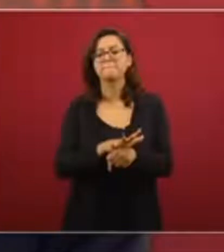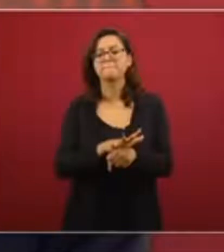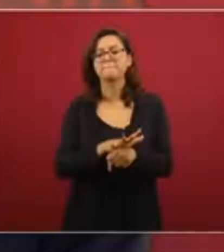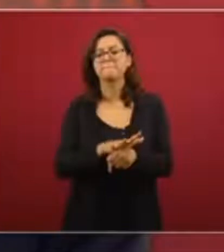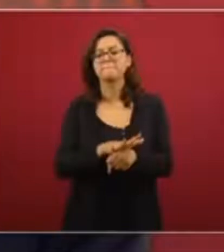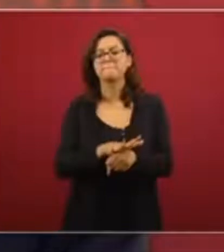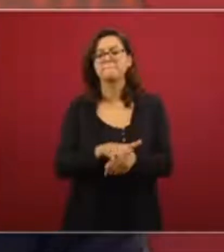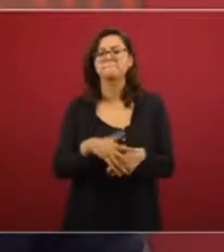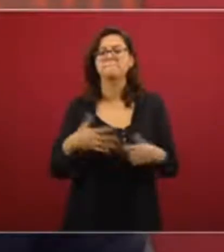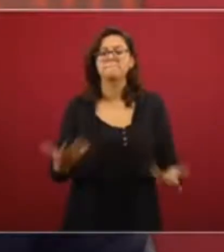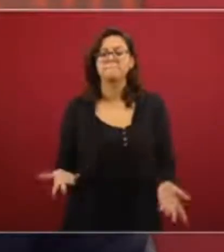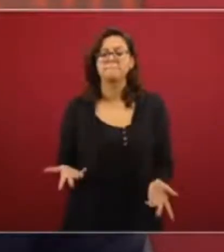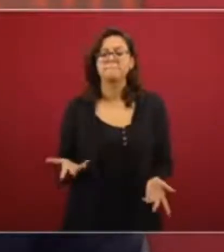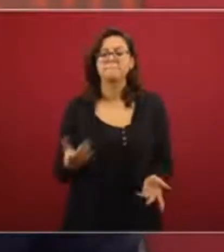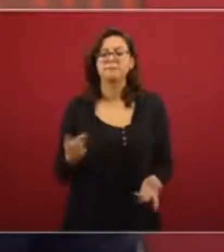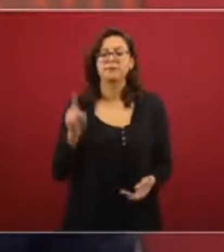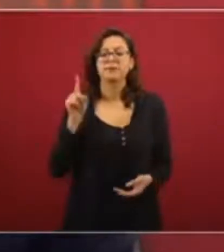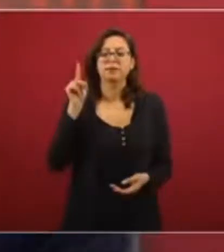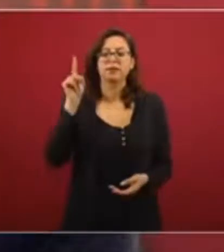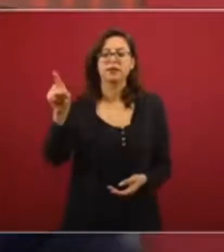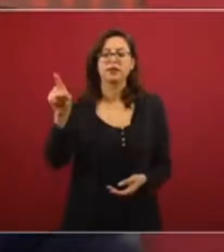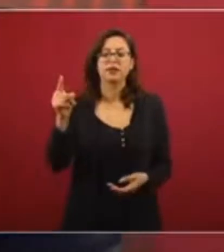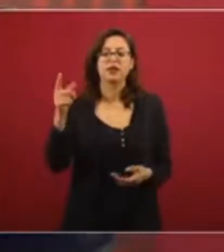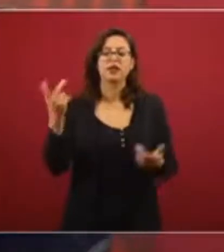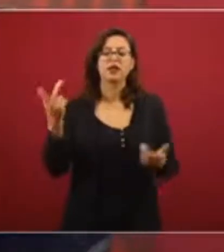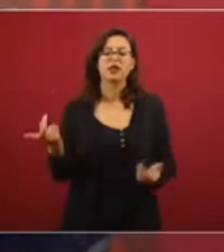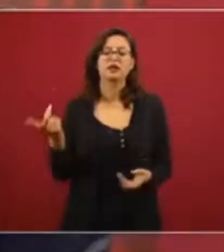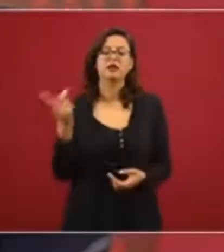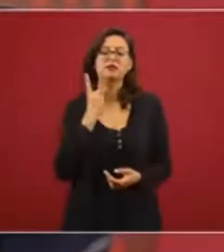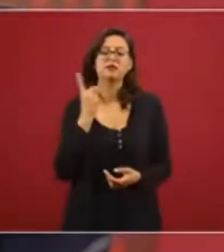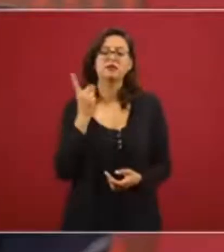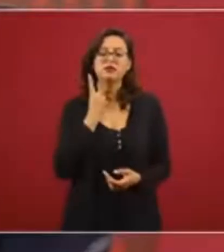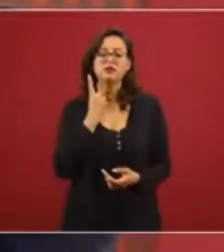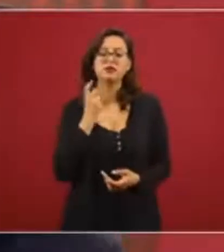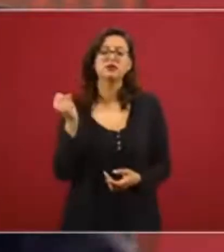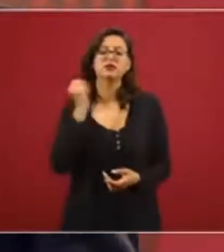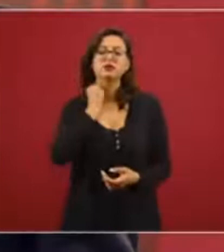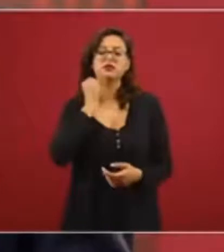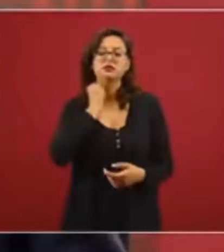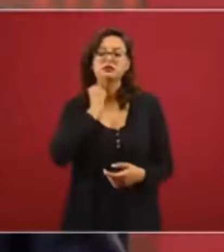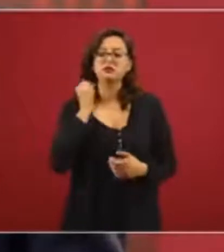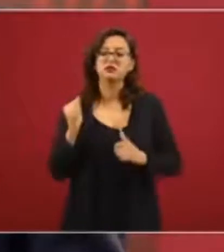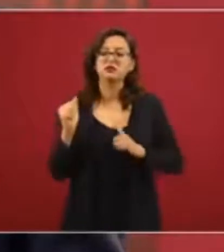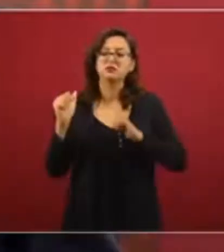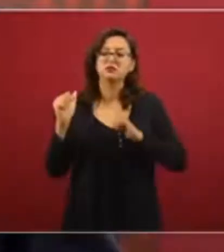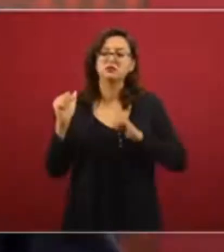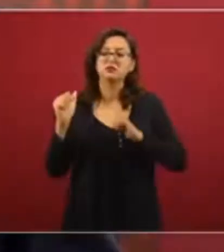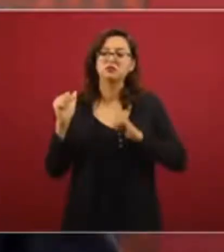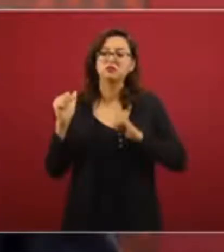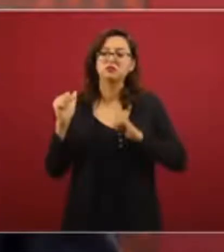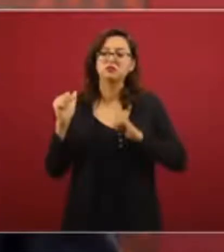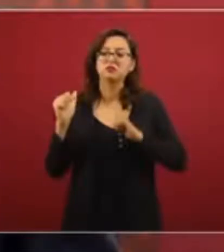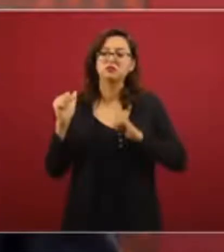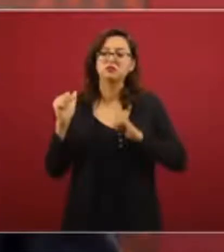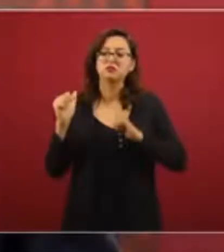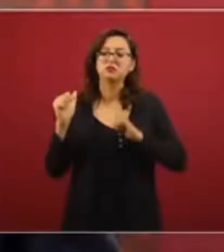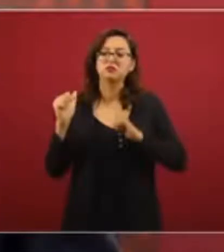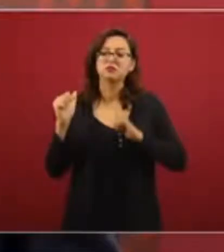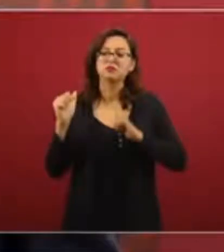consult si lo solicita la tercera parte de los legisladores